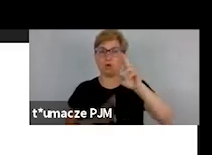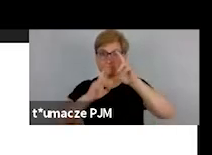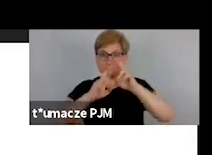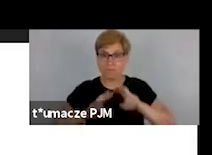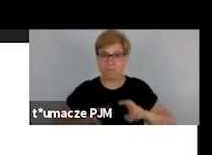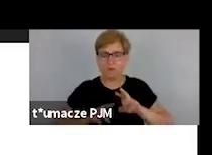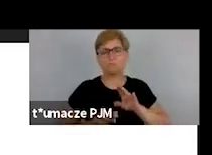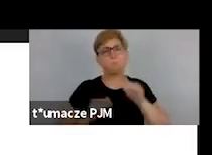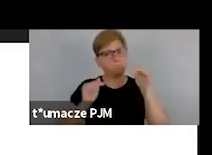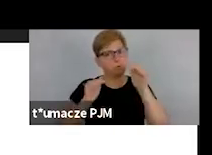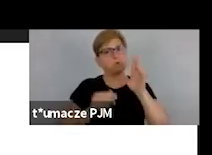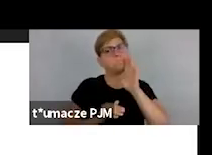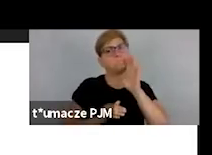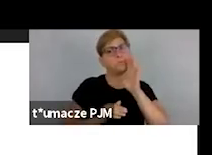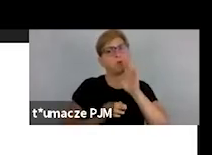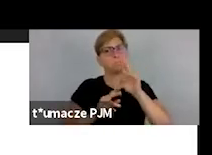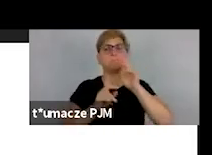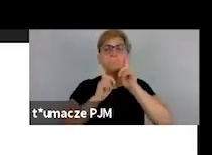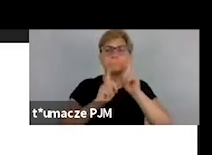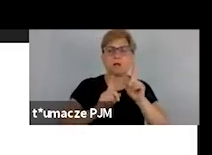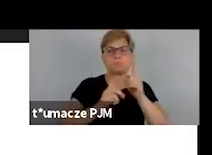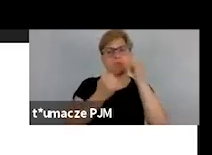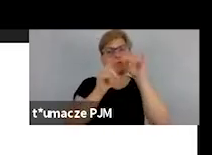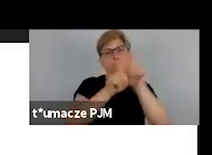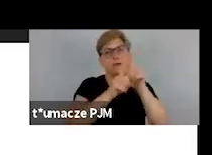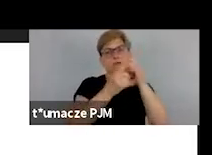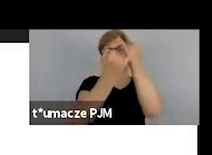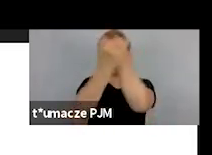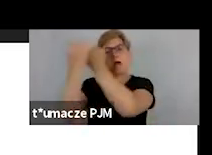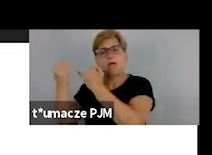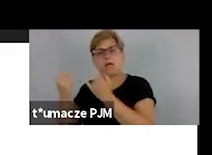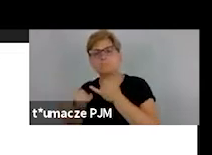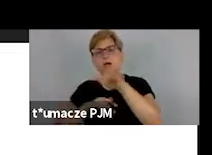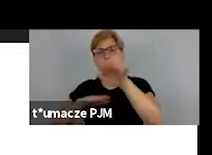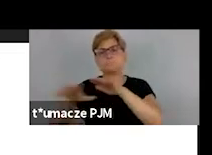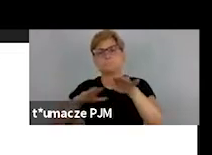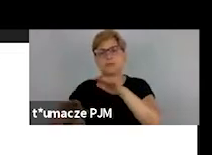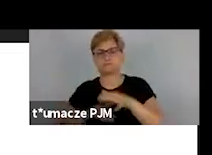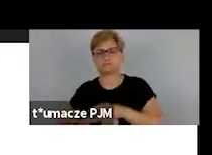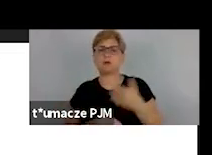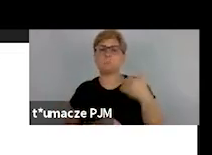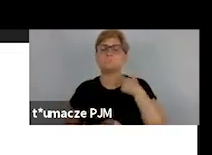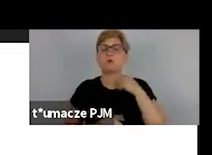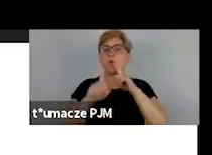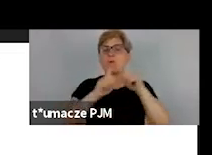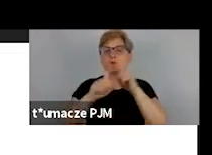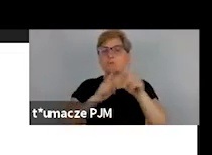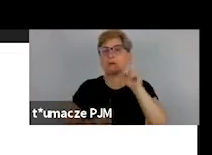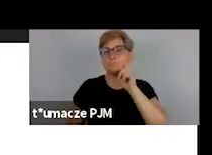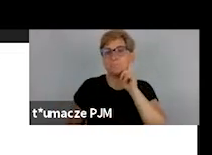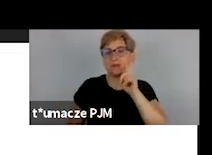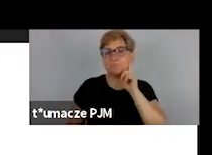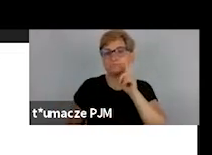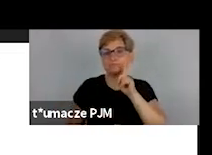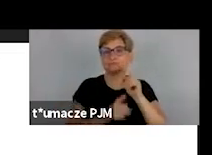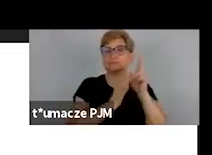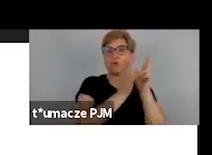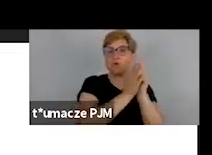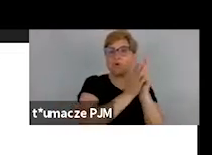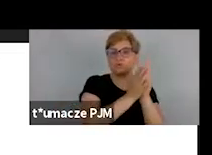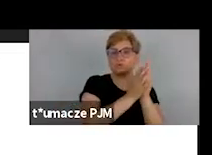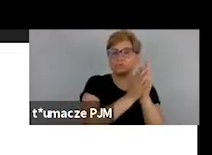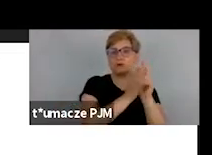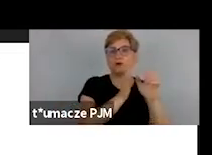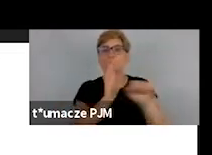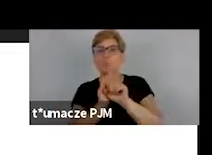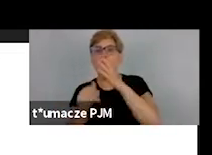So we spoke to men between 18 and 40, most of them living in a shack, and most of them unemployed,